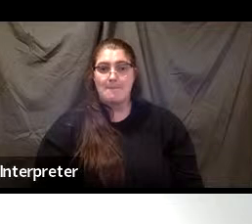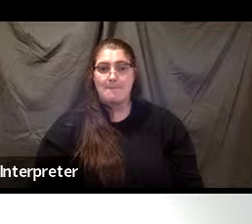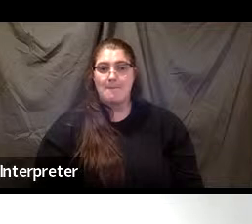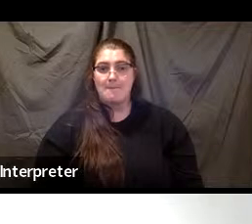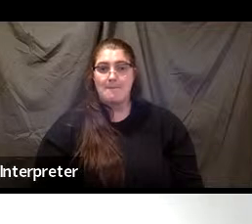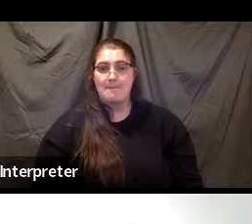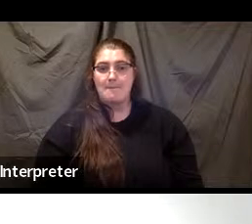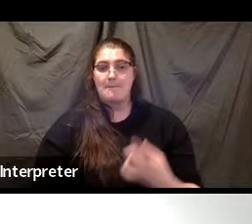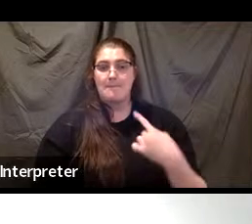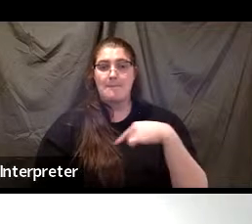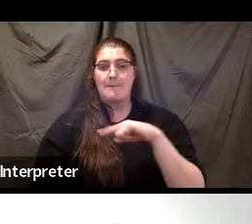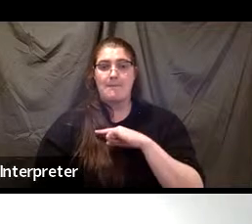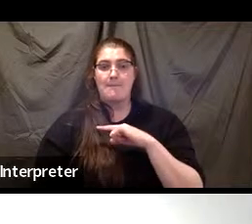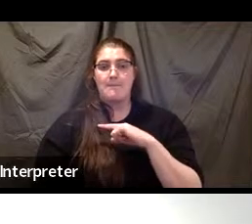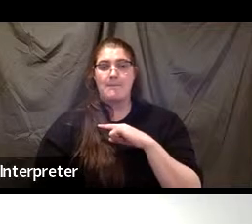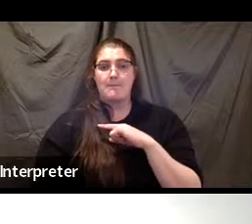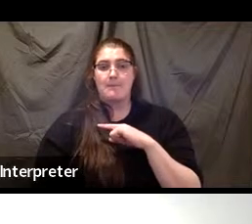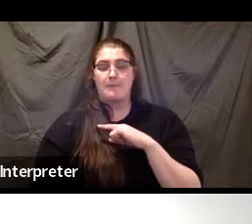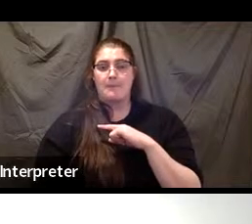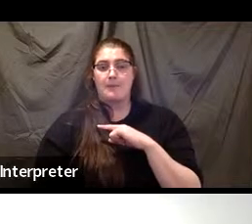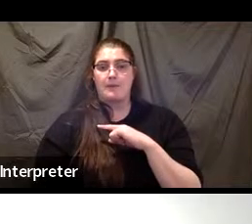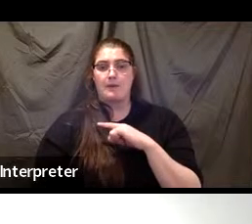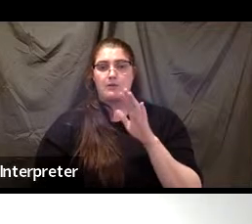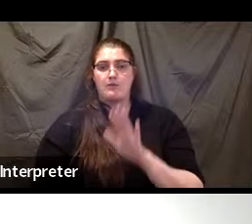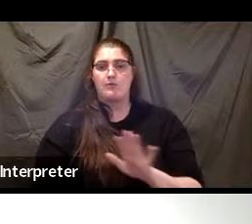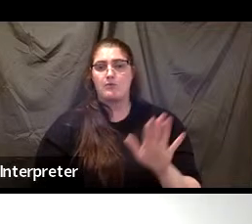Well, we have a large, about